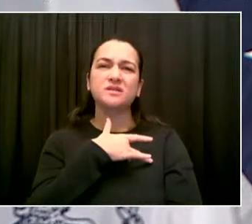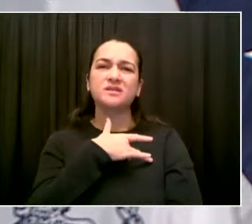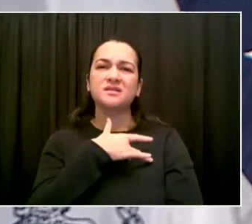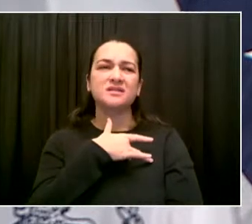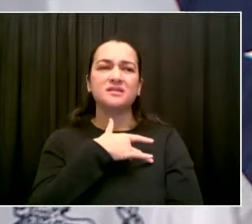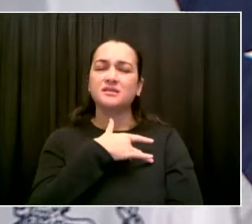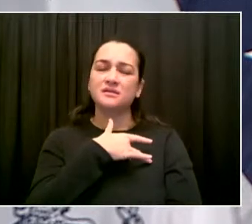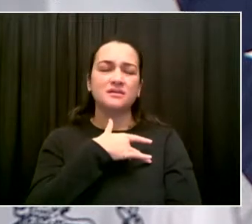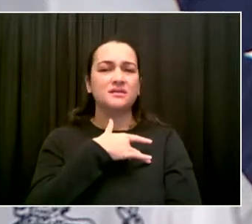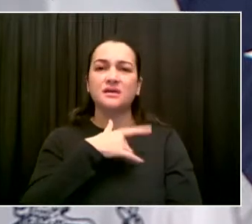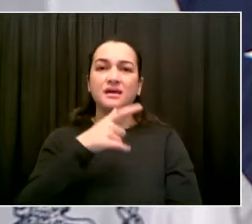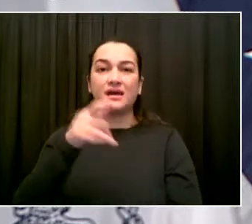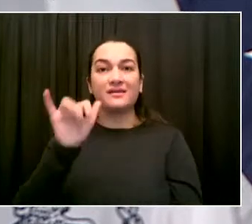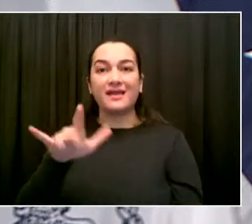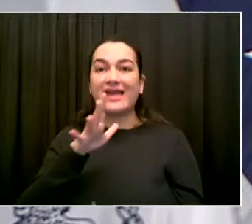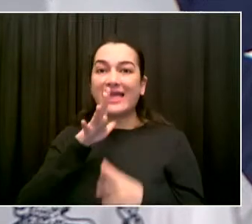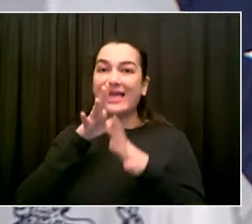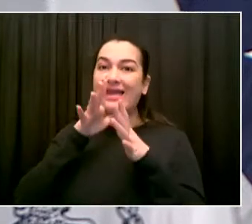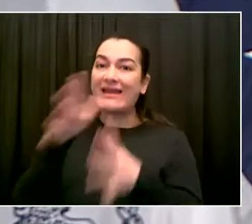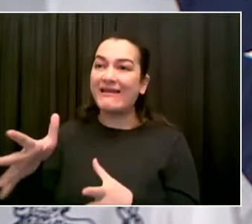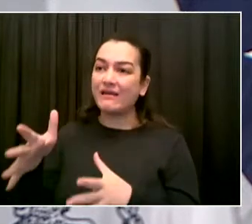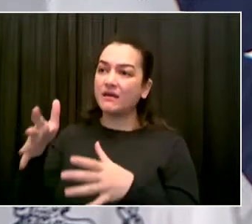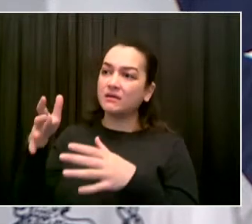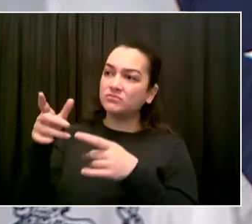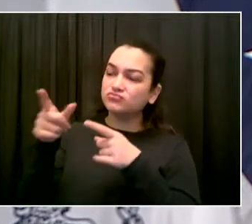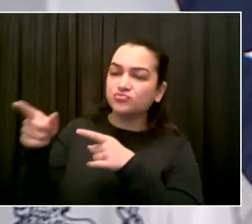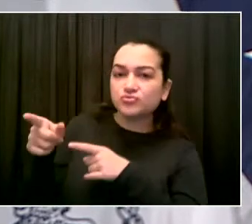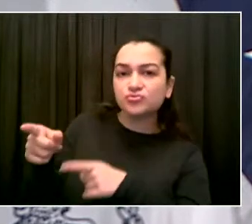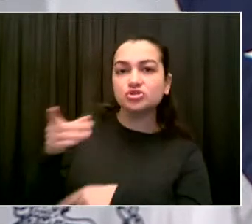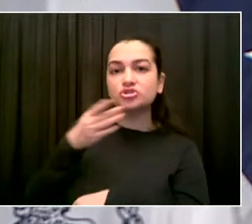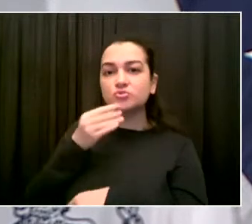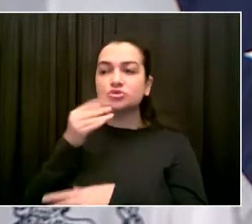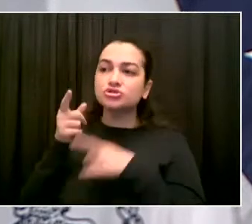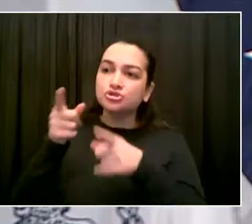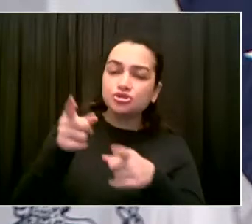it's not long ago history, it's history that should tell us what we need to do right now.